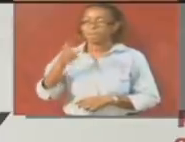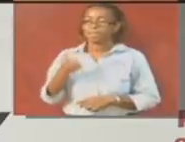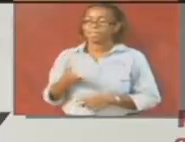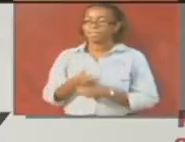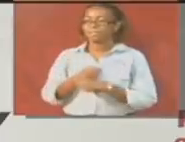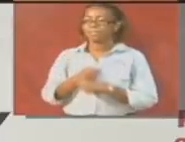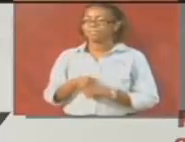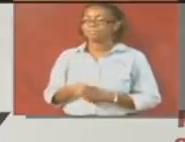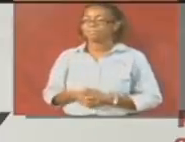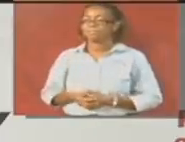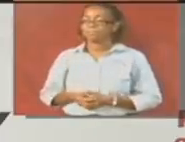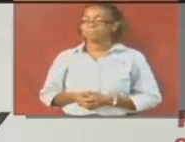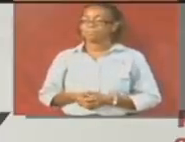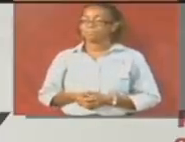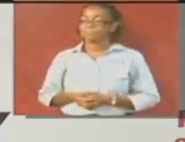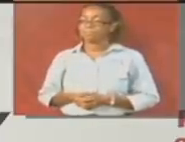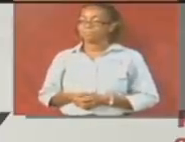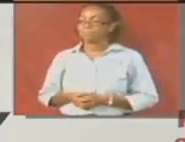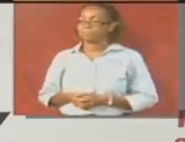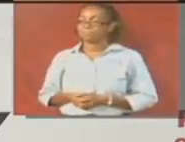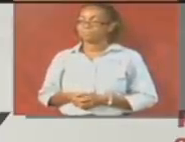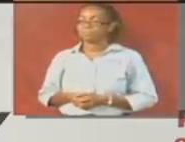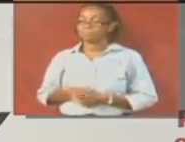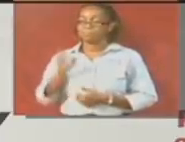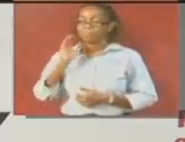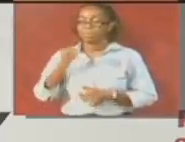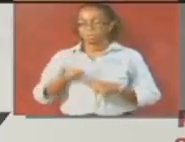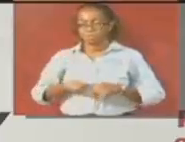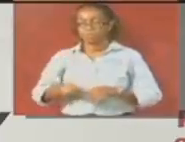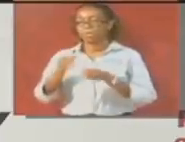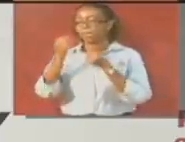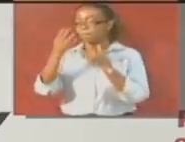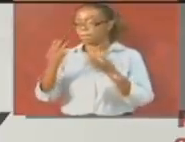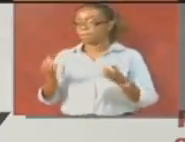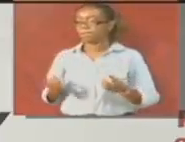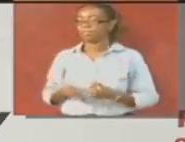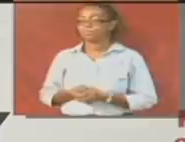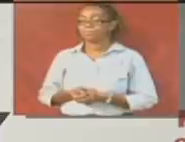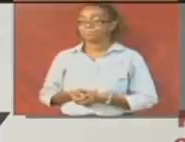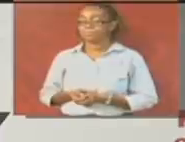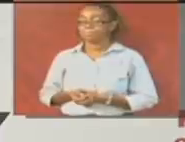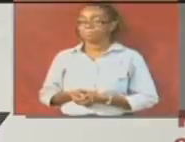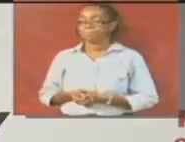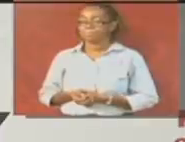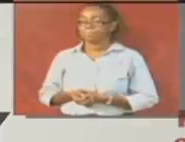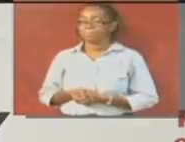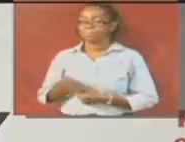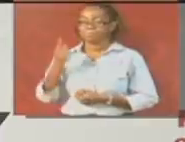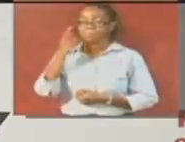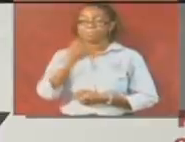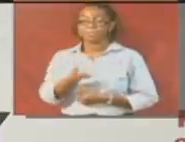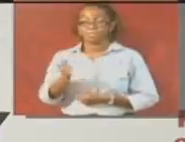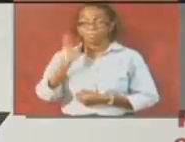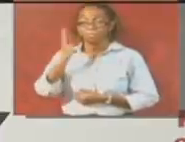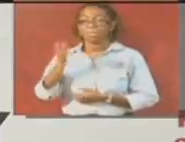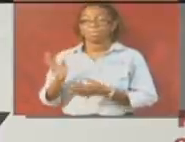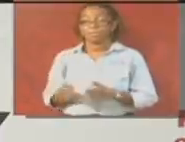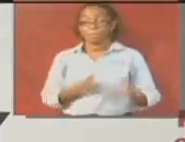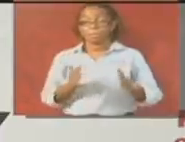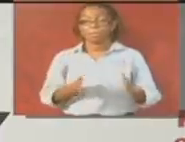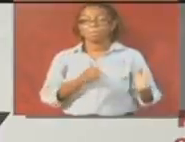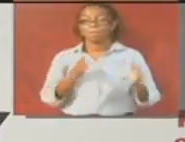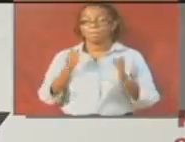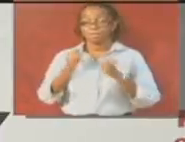roll into that second half, we will keep you updated, but we expect that things will go according to the originally established